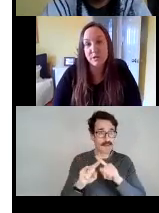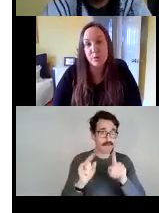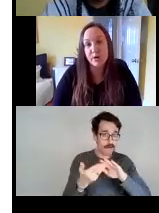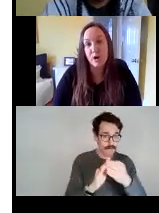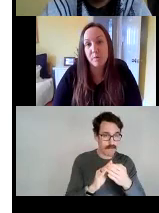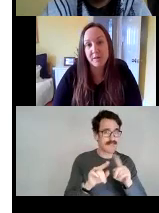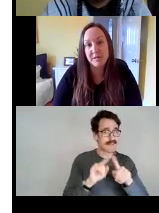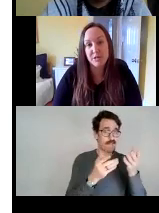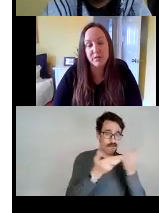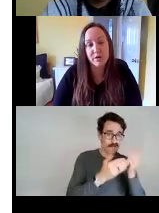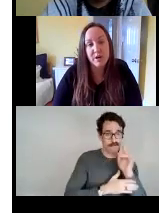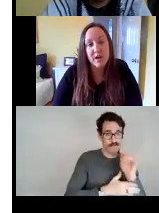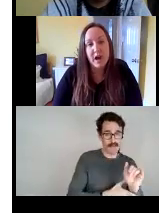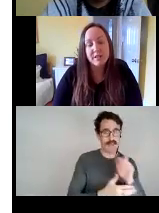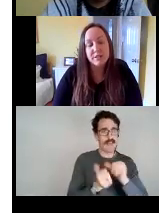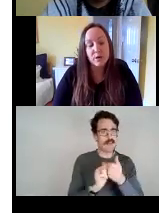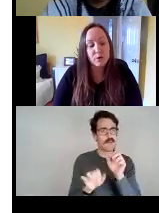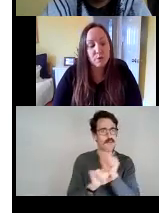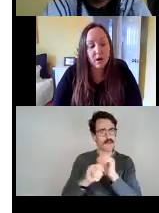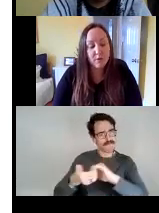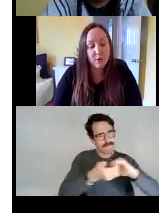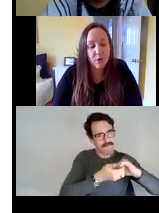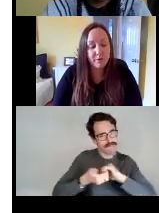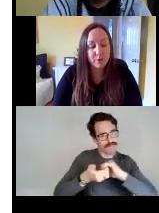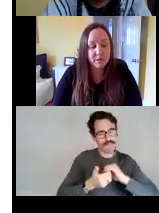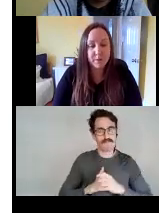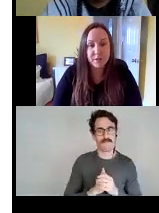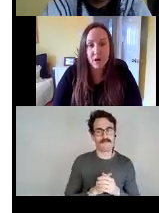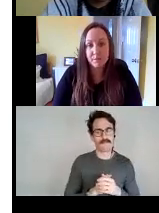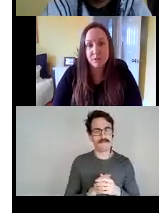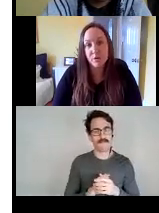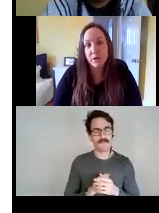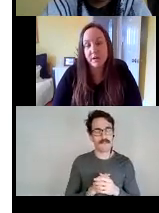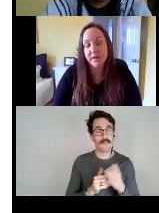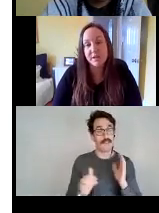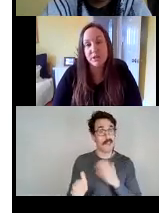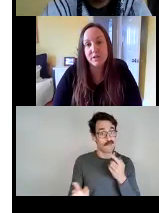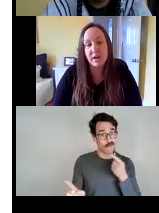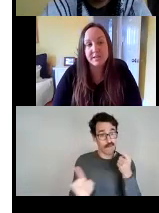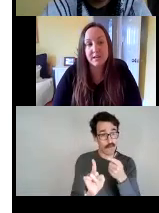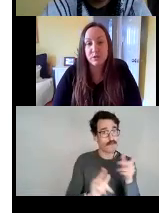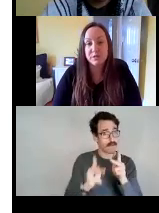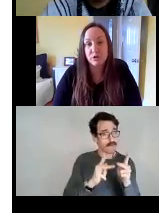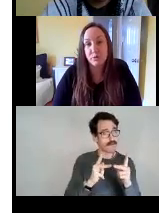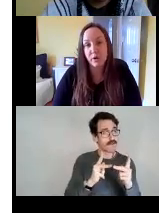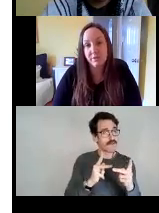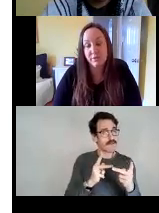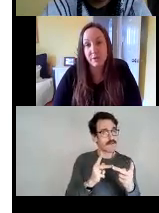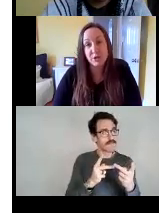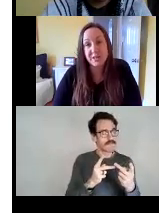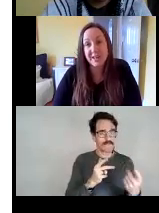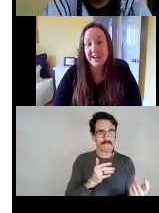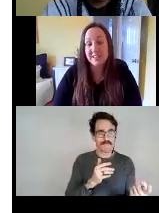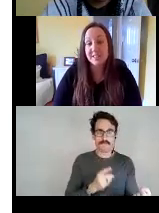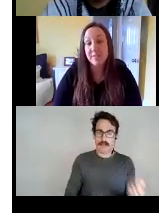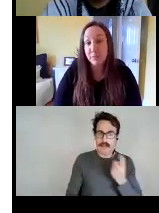can support and complement each other. And so we want folks to be able to come to our organization as that sort of central point of